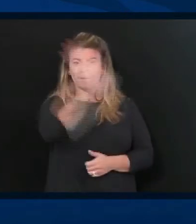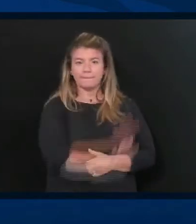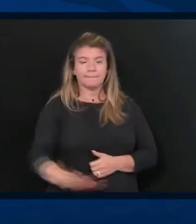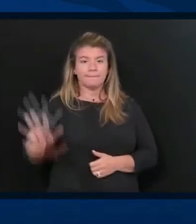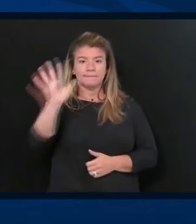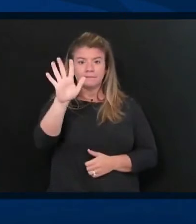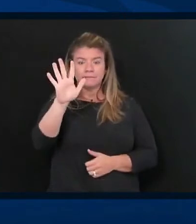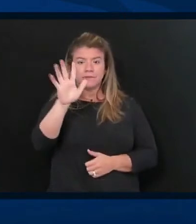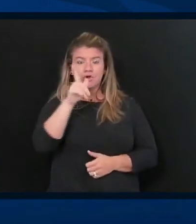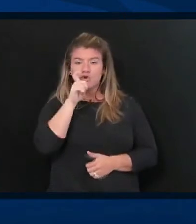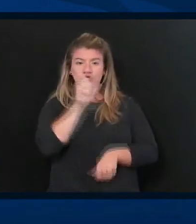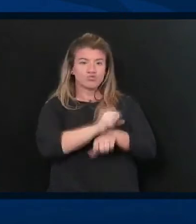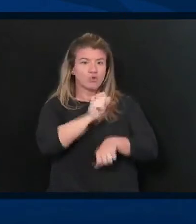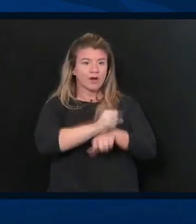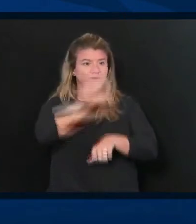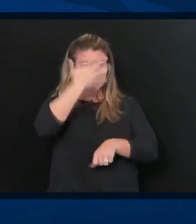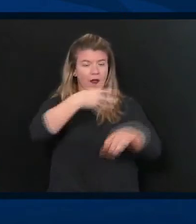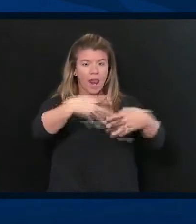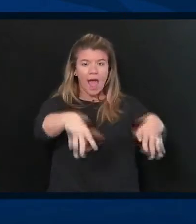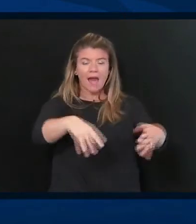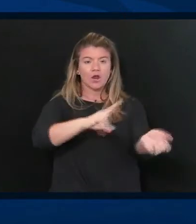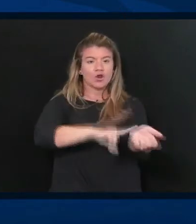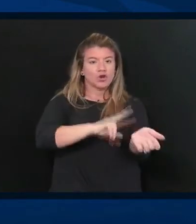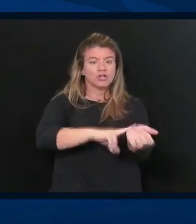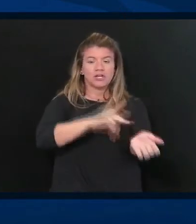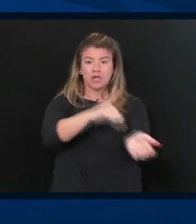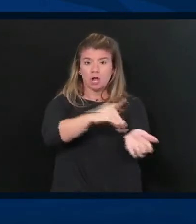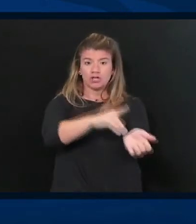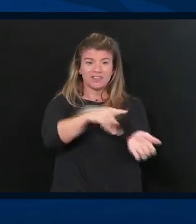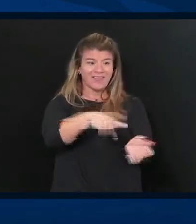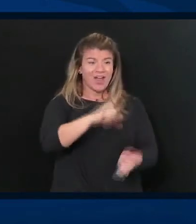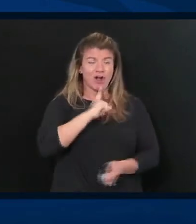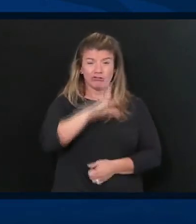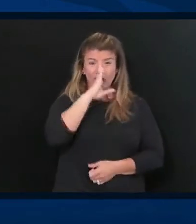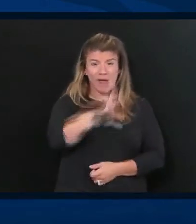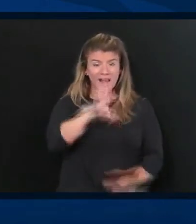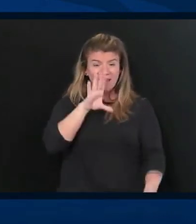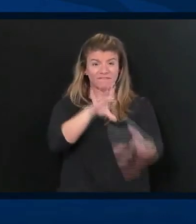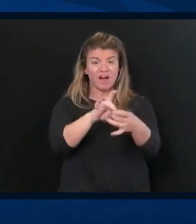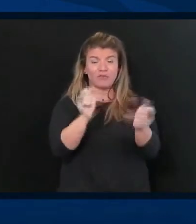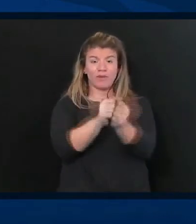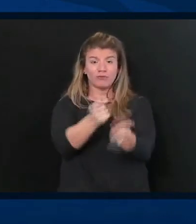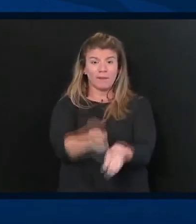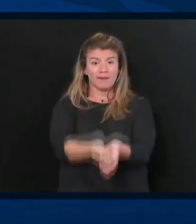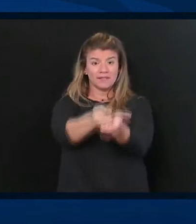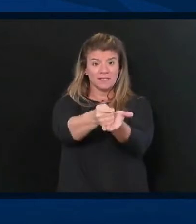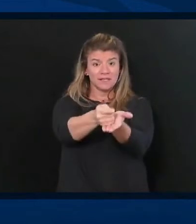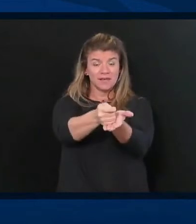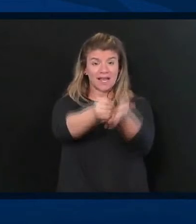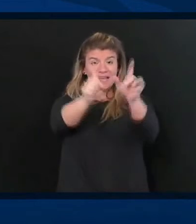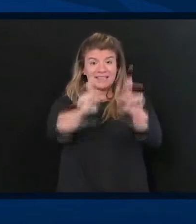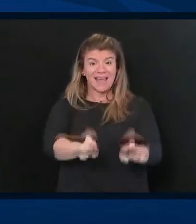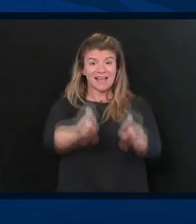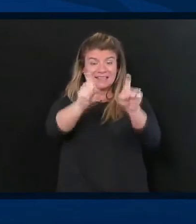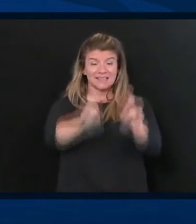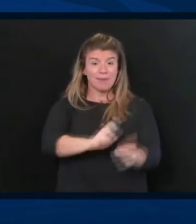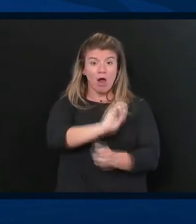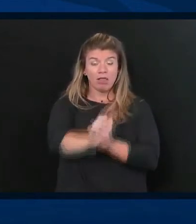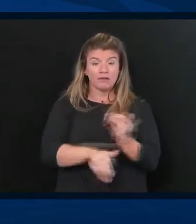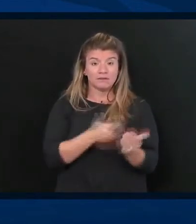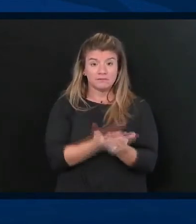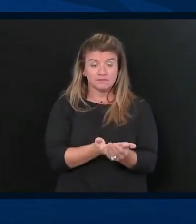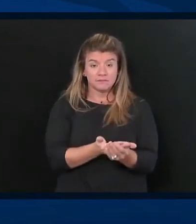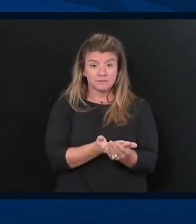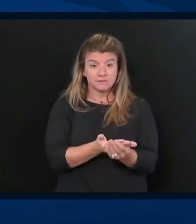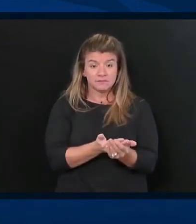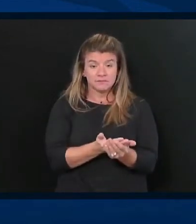on the front line? I'm talking about nurses and doctors who are directly involved with COVID treatment. Test everyone and then